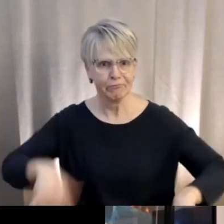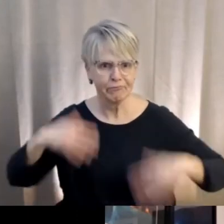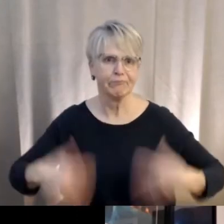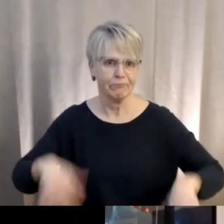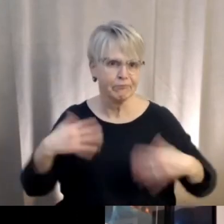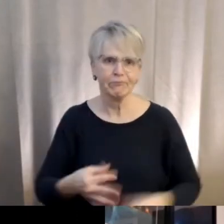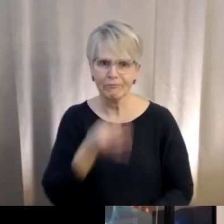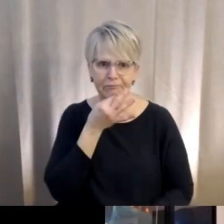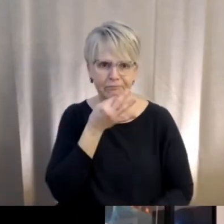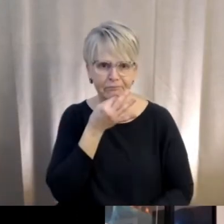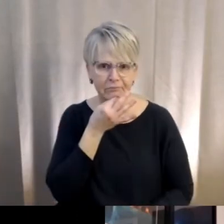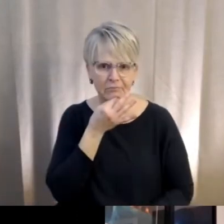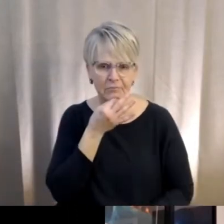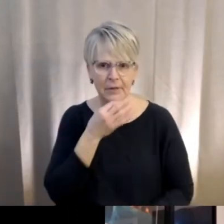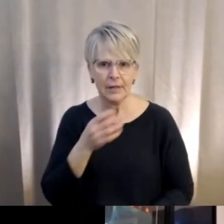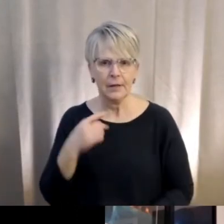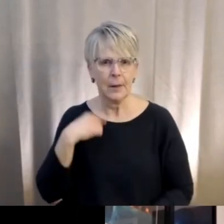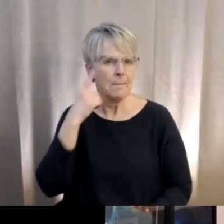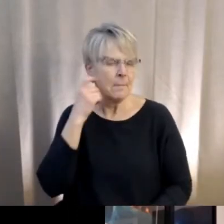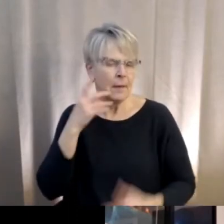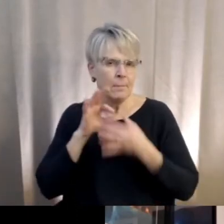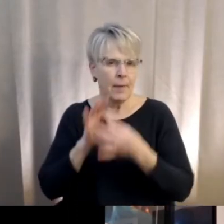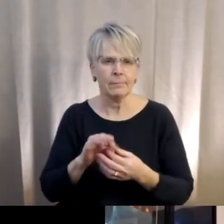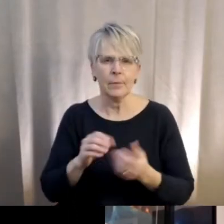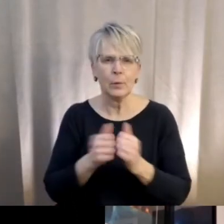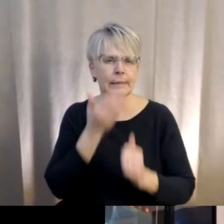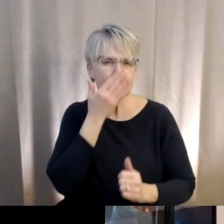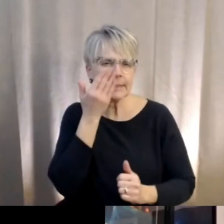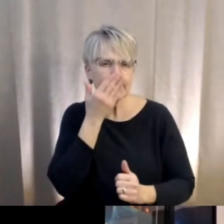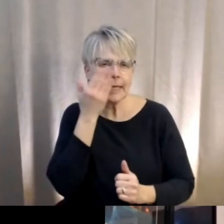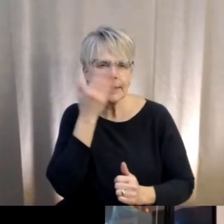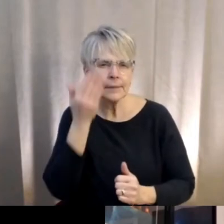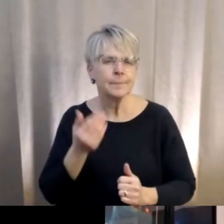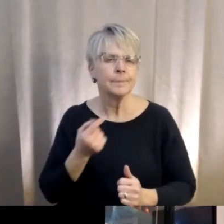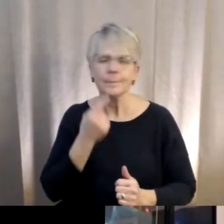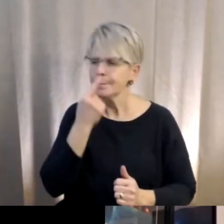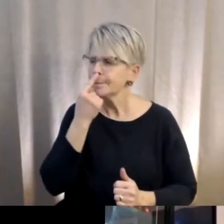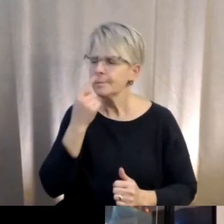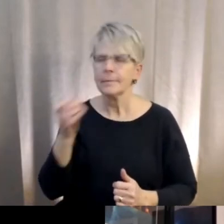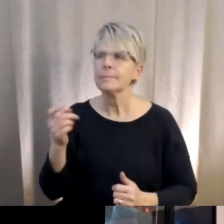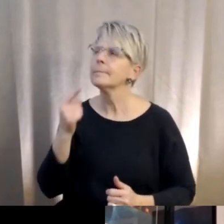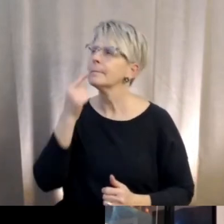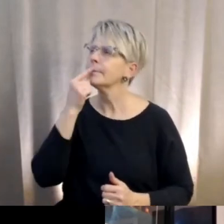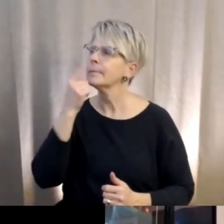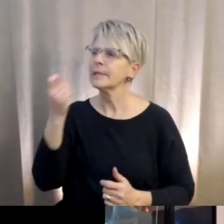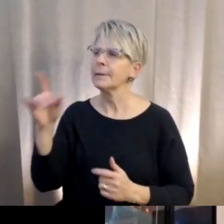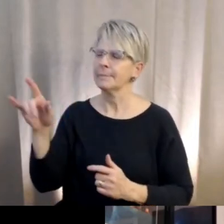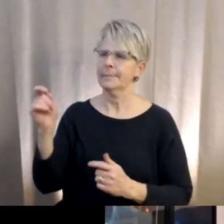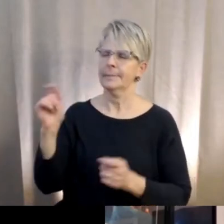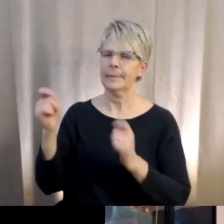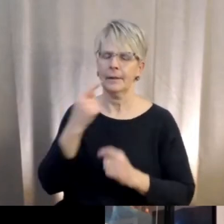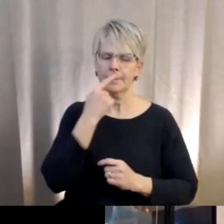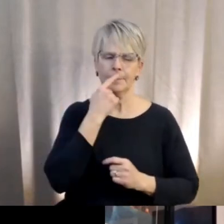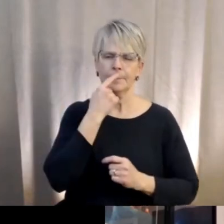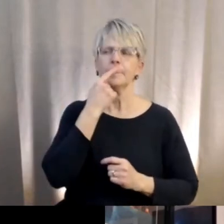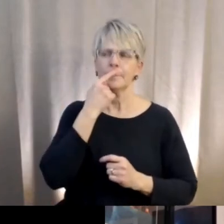lots of times I suspect it's scent related for them to kind of be like, oh, you smell off, something is coming. Cause I know when I smelt this